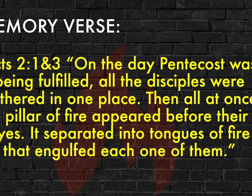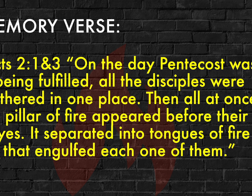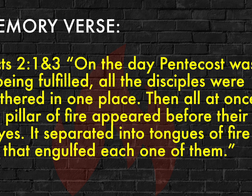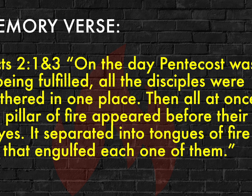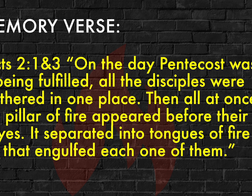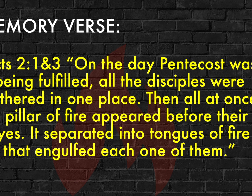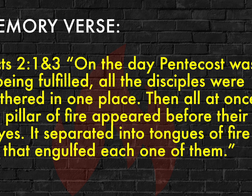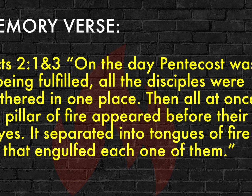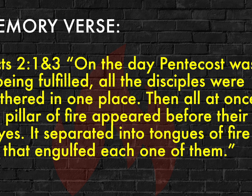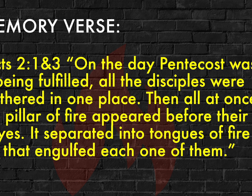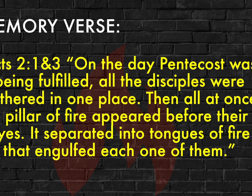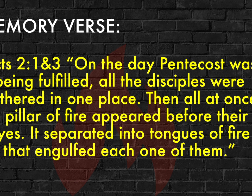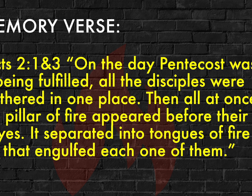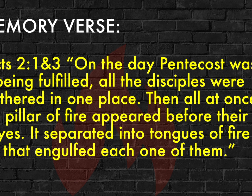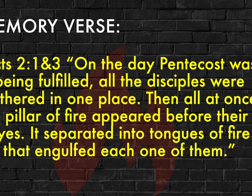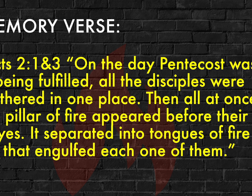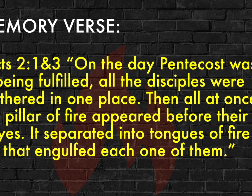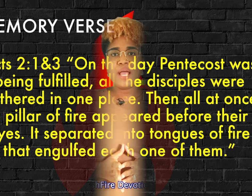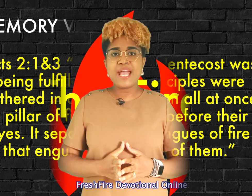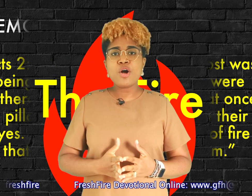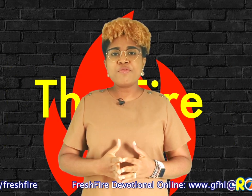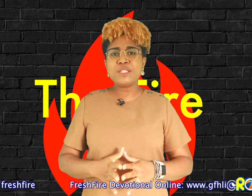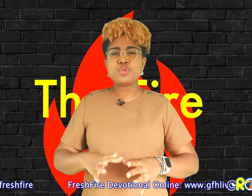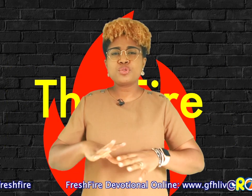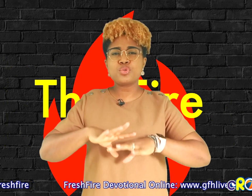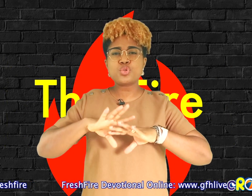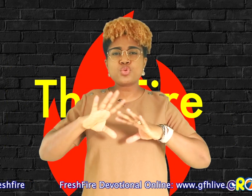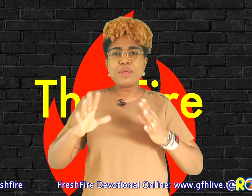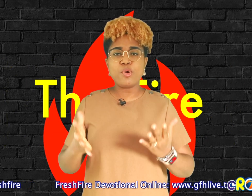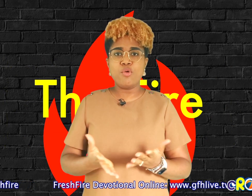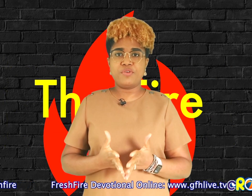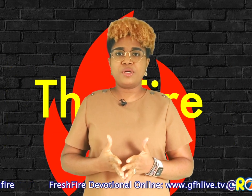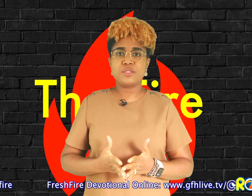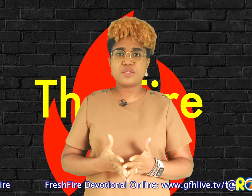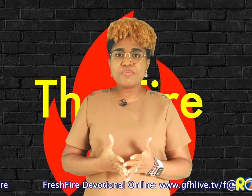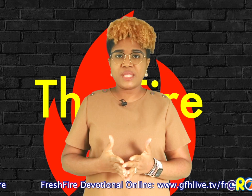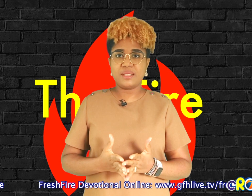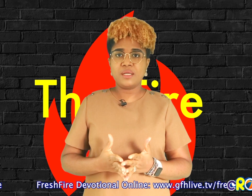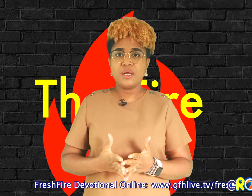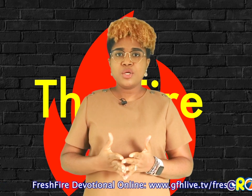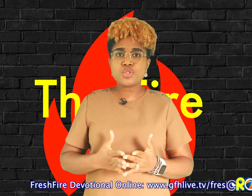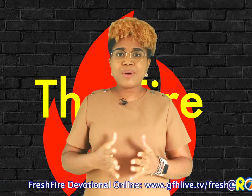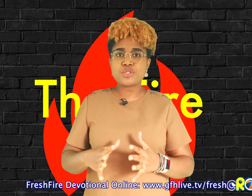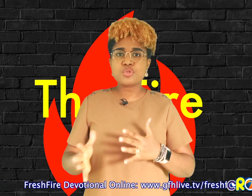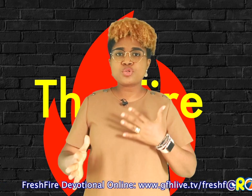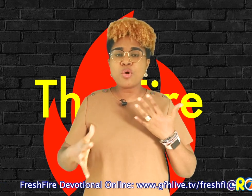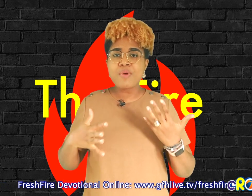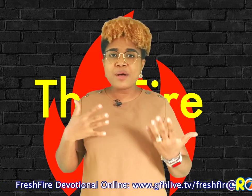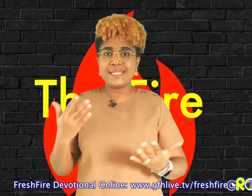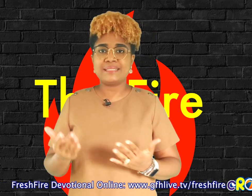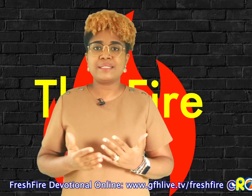them. What does it mean to engulf? Engulf means to sweep over something so as